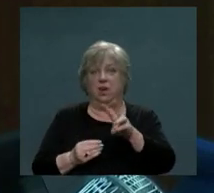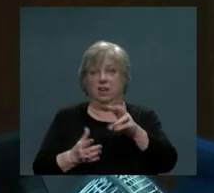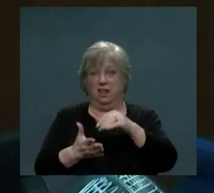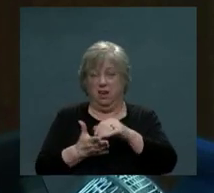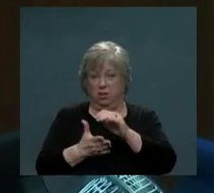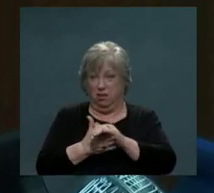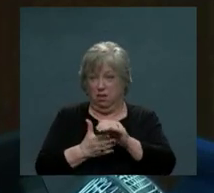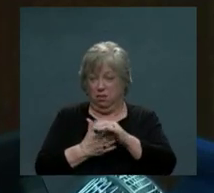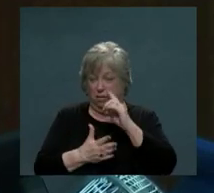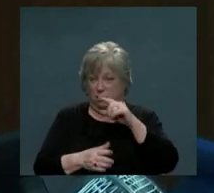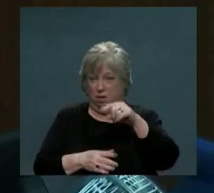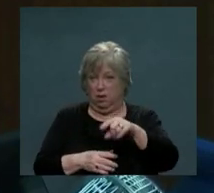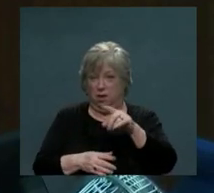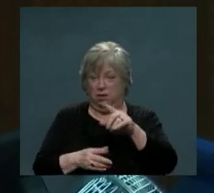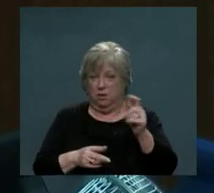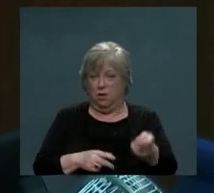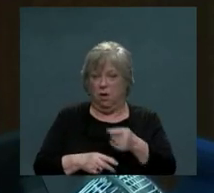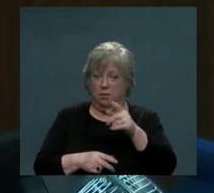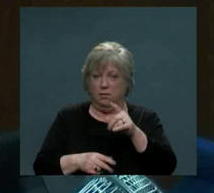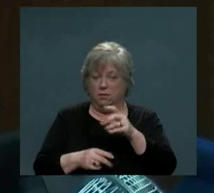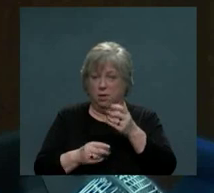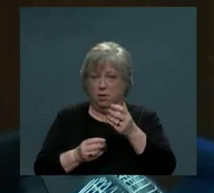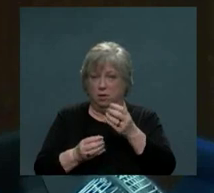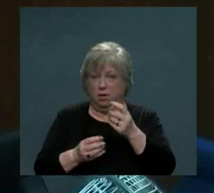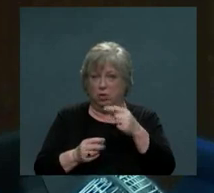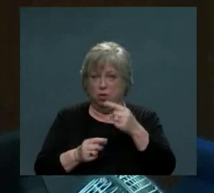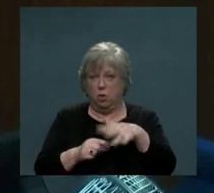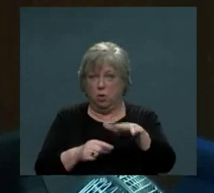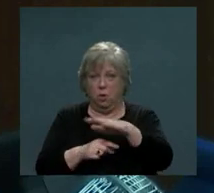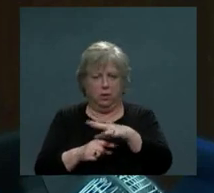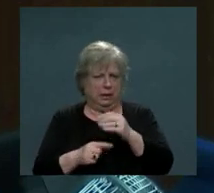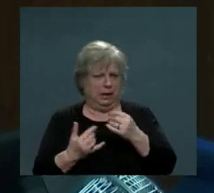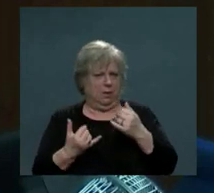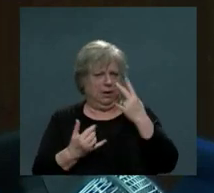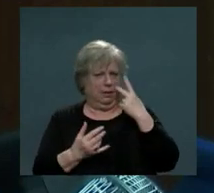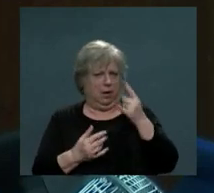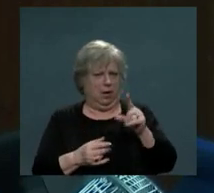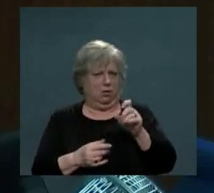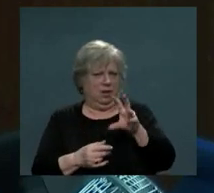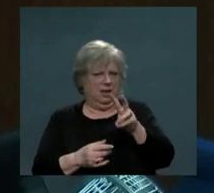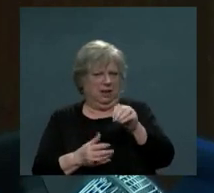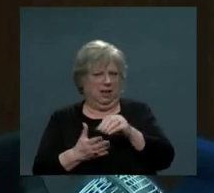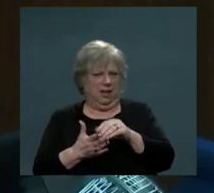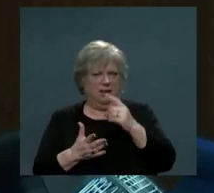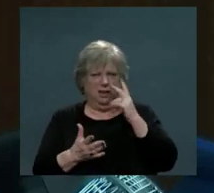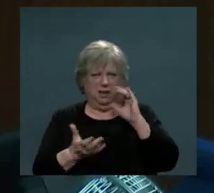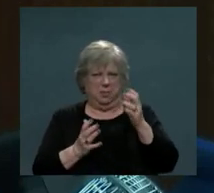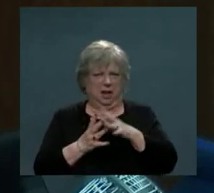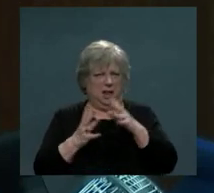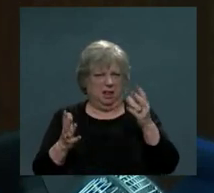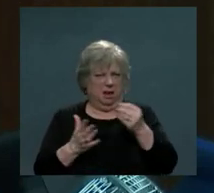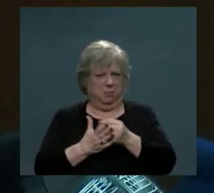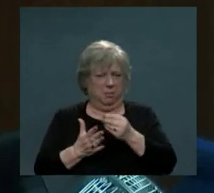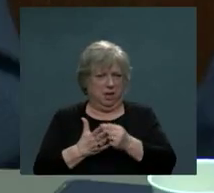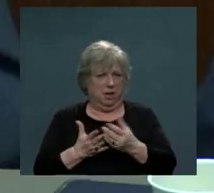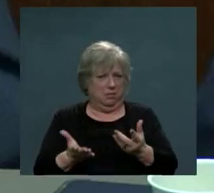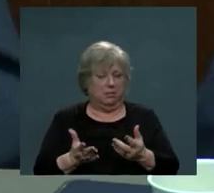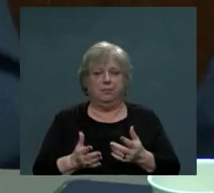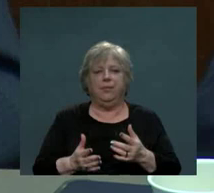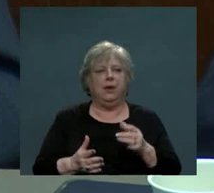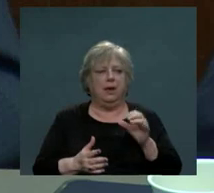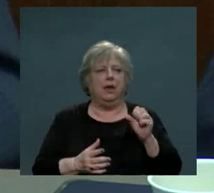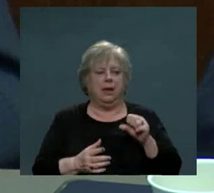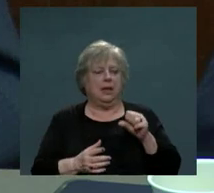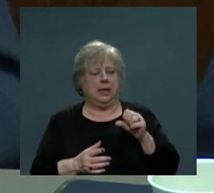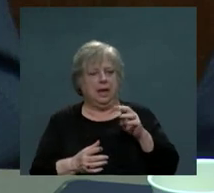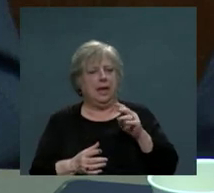for this park, for this golf course, and now I'm seeing this $160,000. Seems like an awful lot of money. Yes, ma'am. And